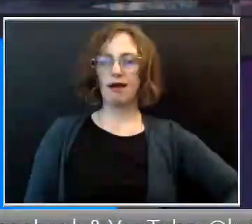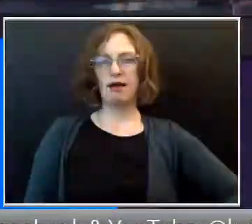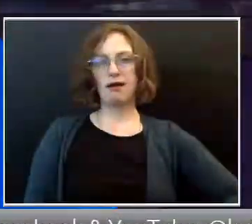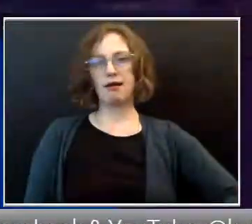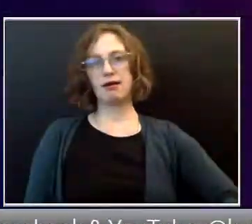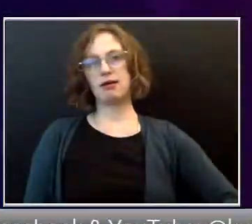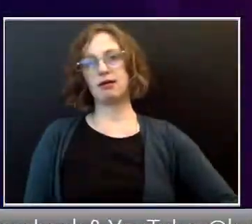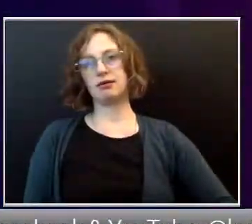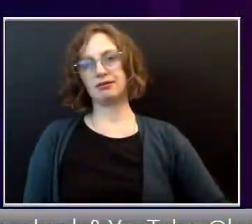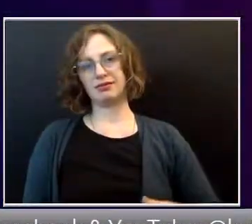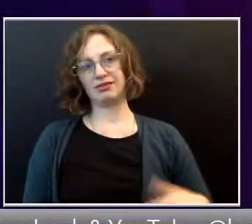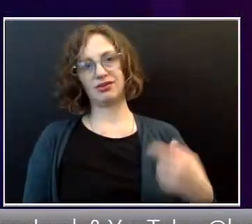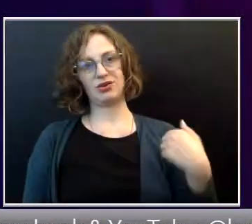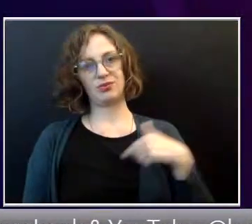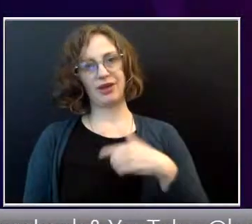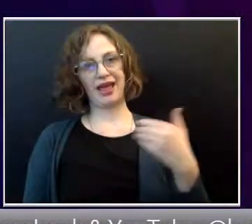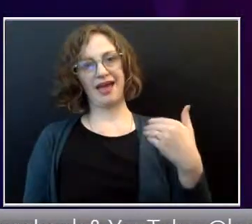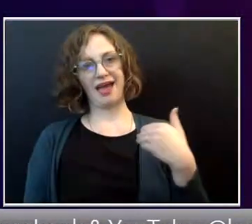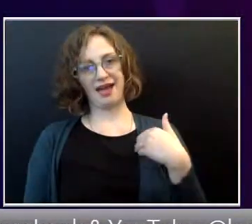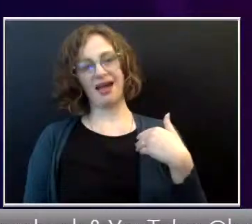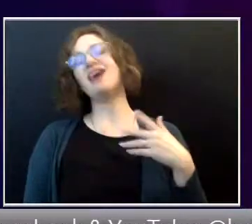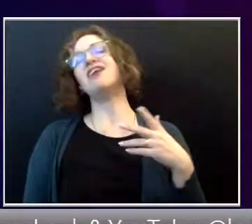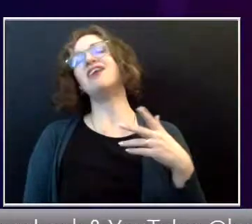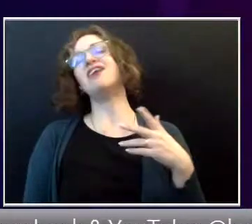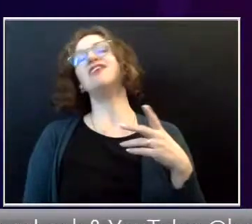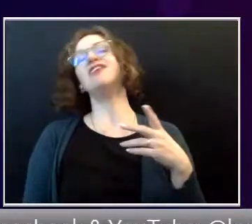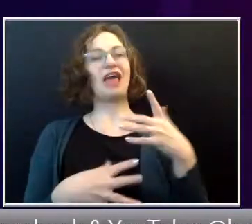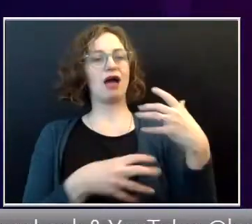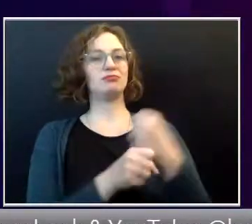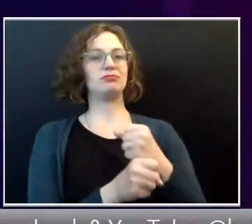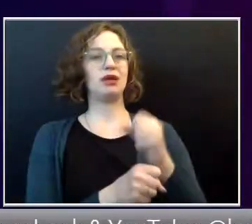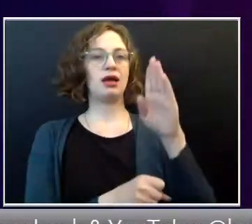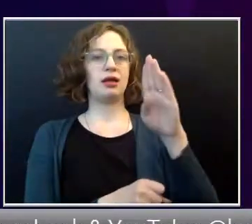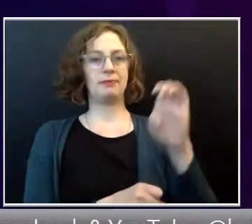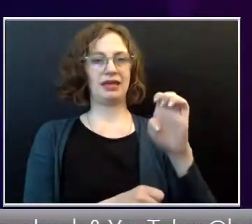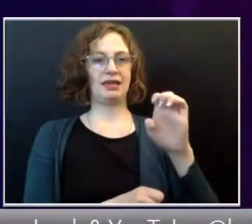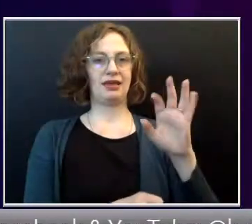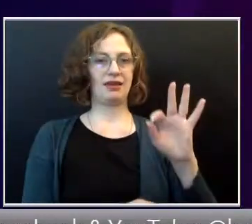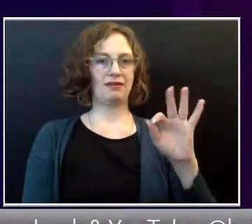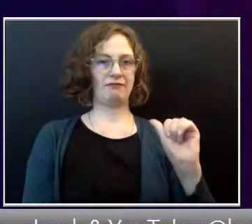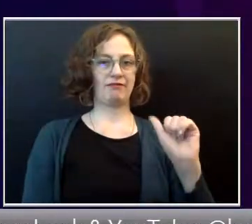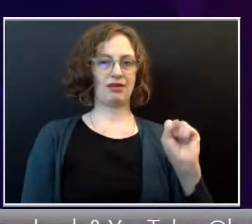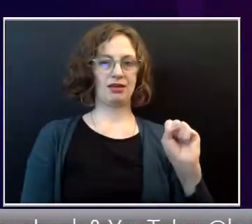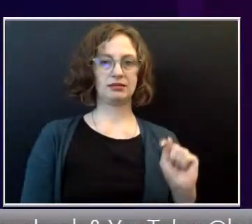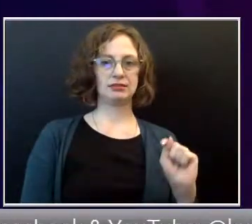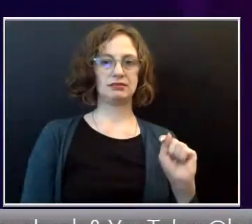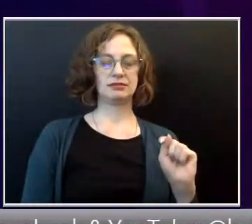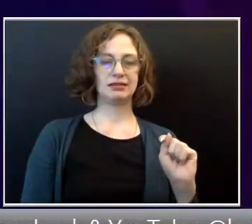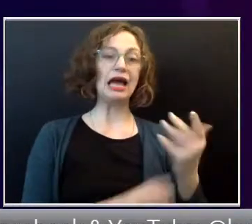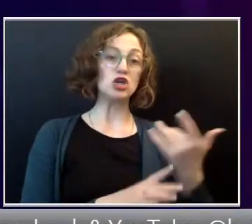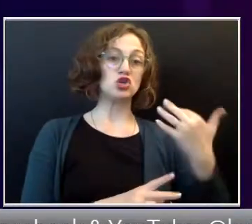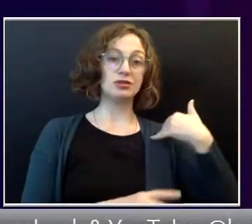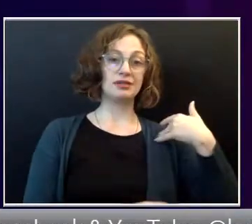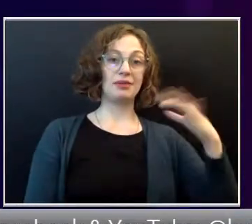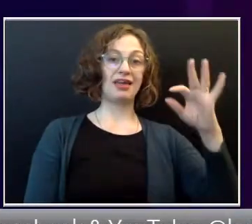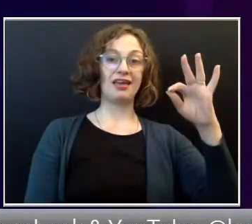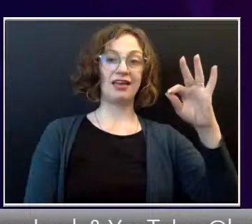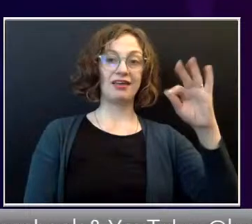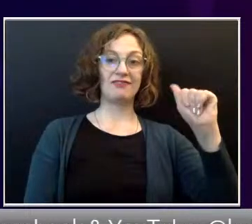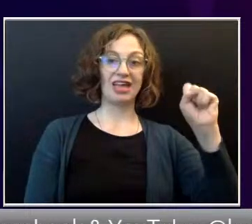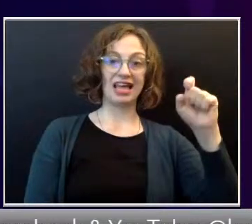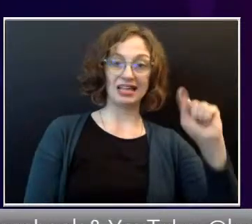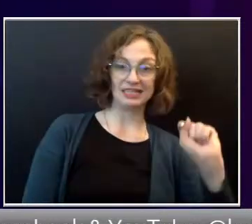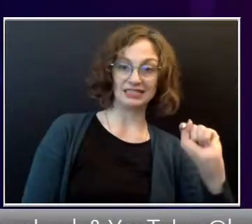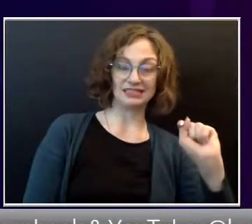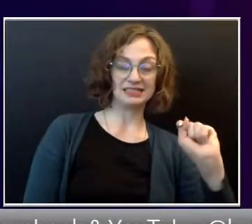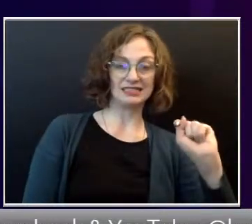have. It's called Be Fast. This is so useful. It used to be just FAST, but they added BEFAST.